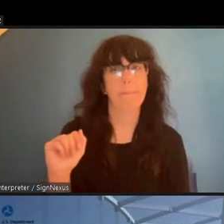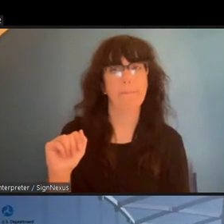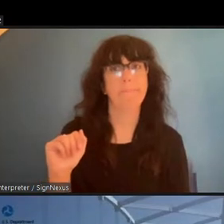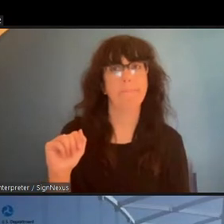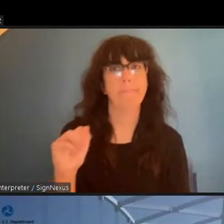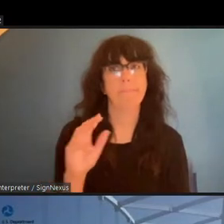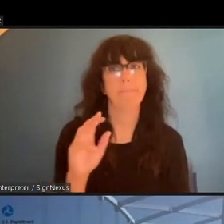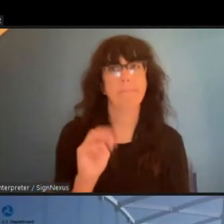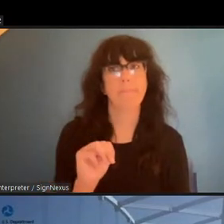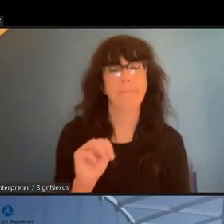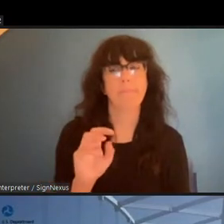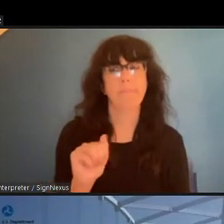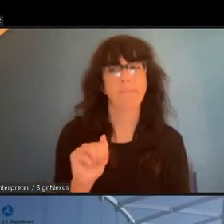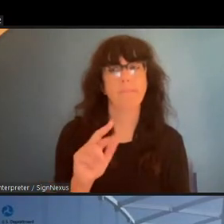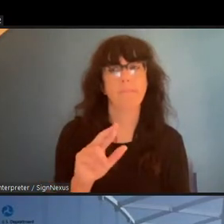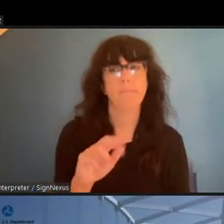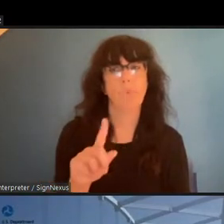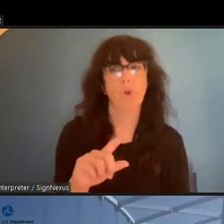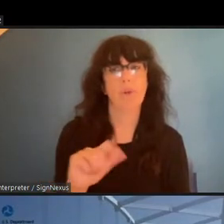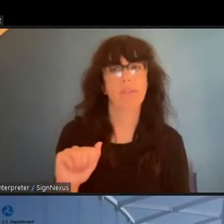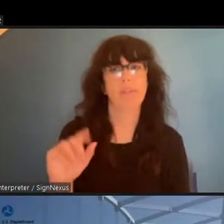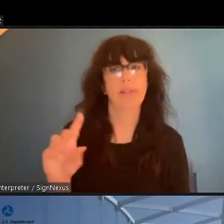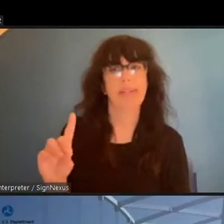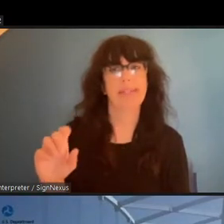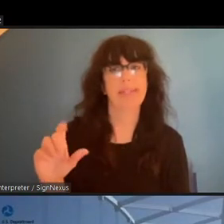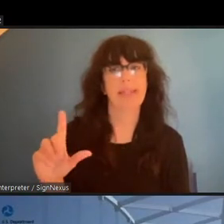maritza deleon